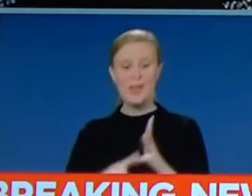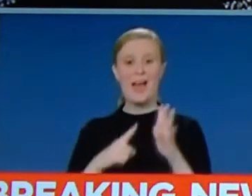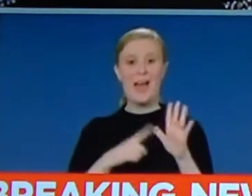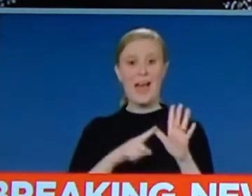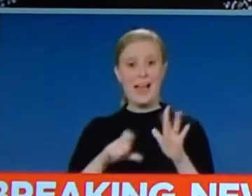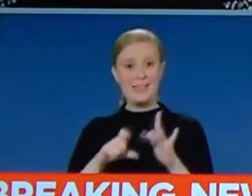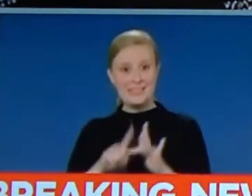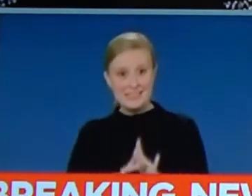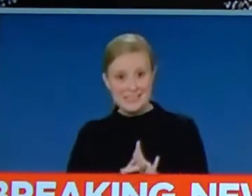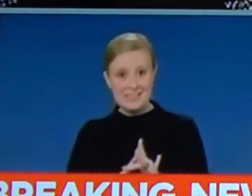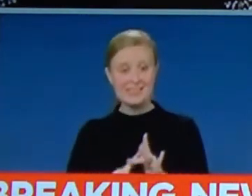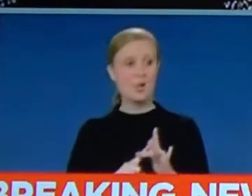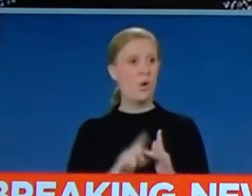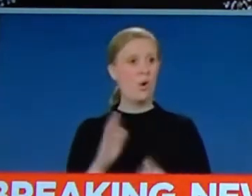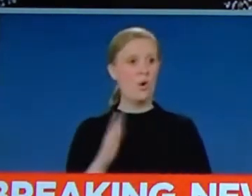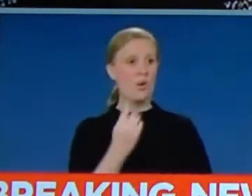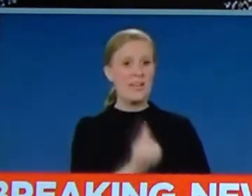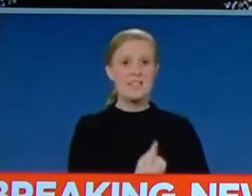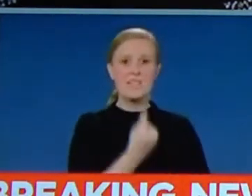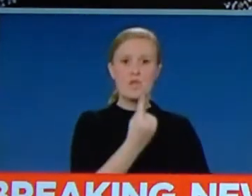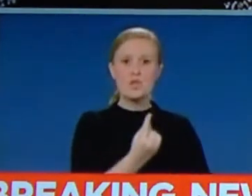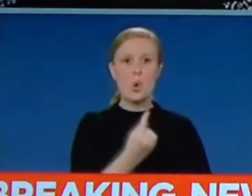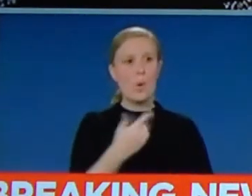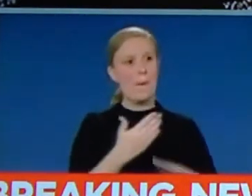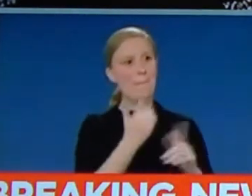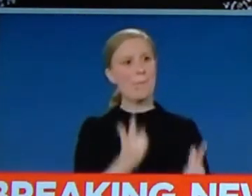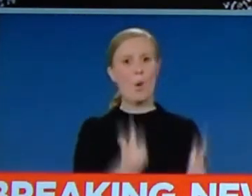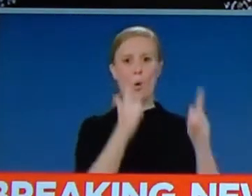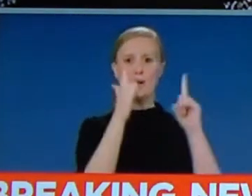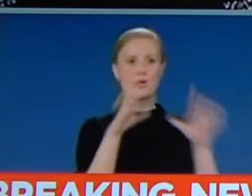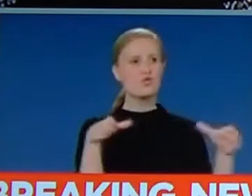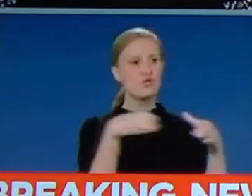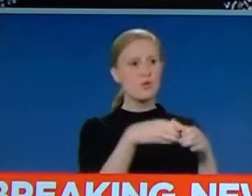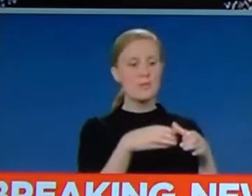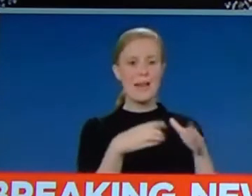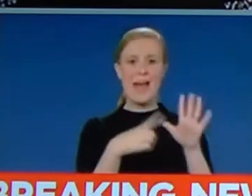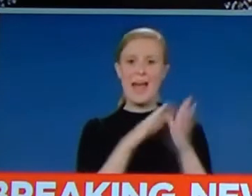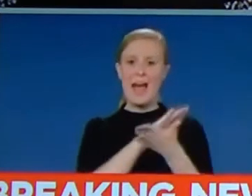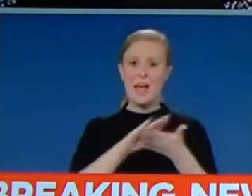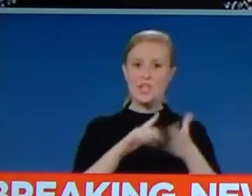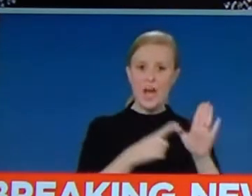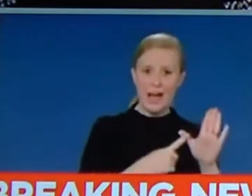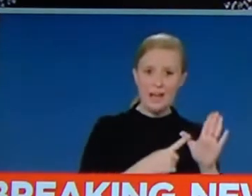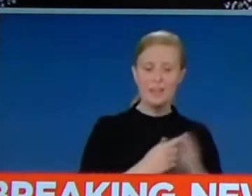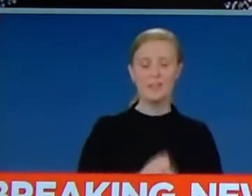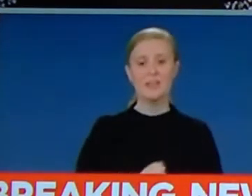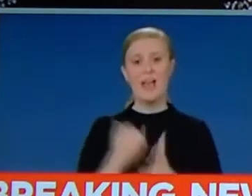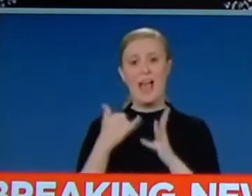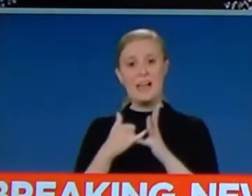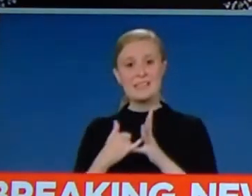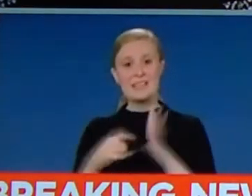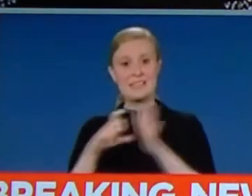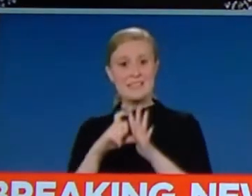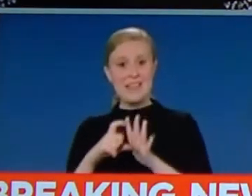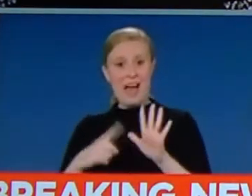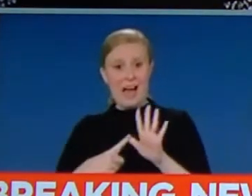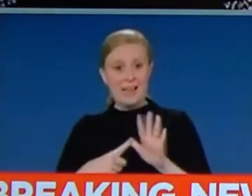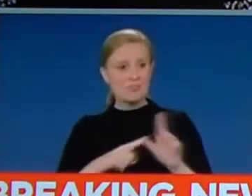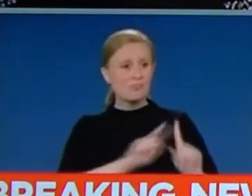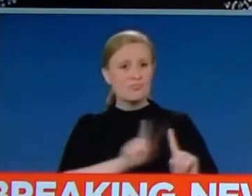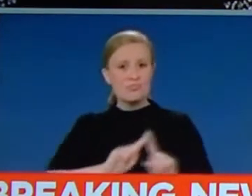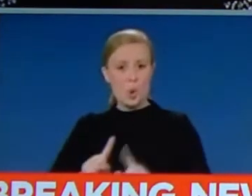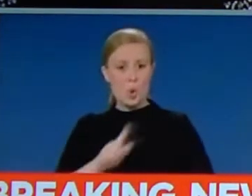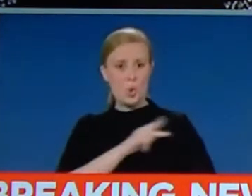individual employer associations like the AHA, individual unions like the SDA, have changed the terms and conditions for 2